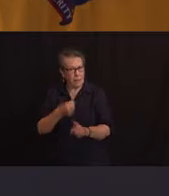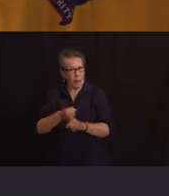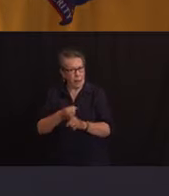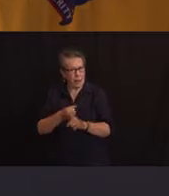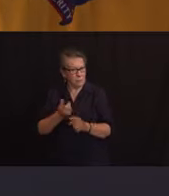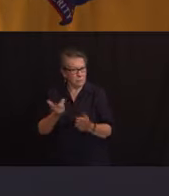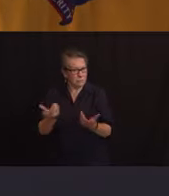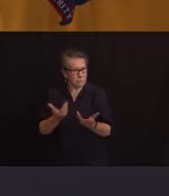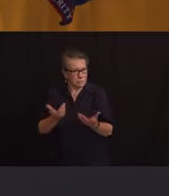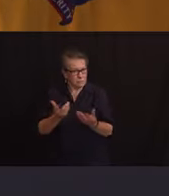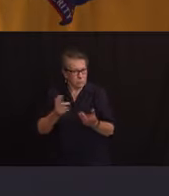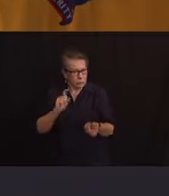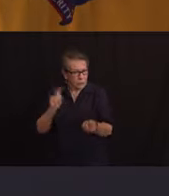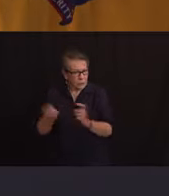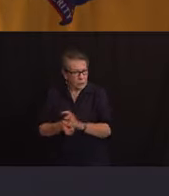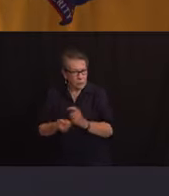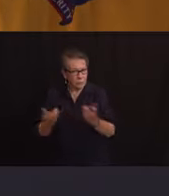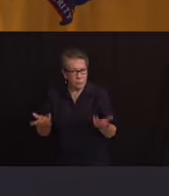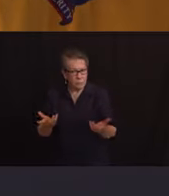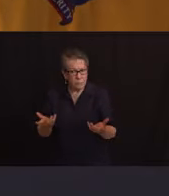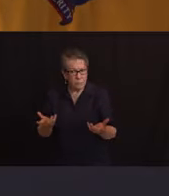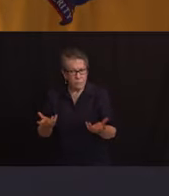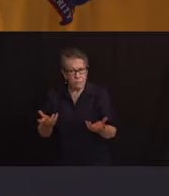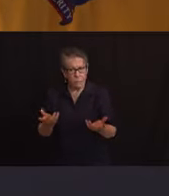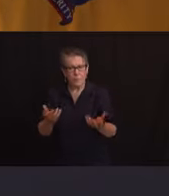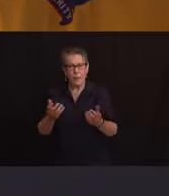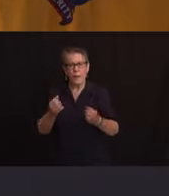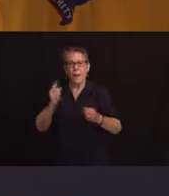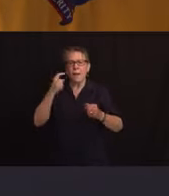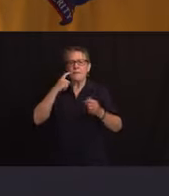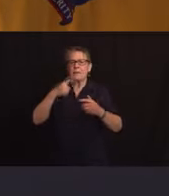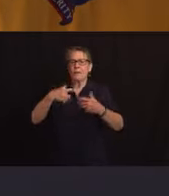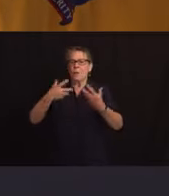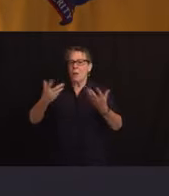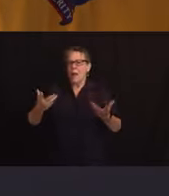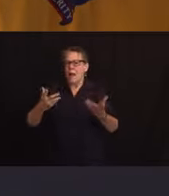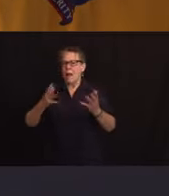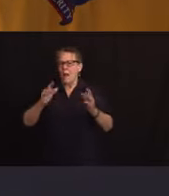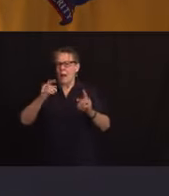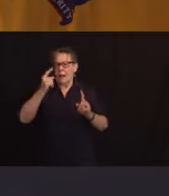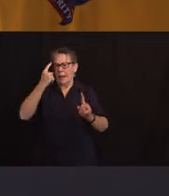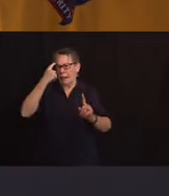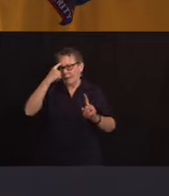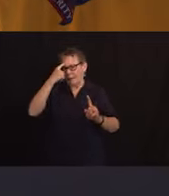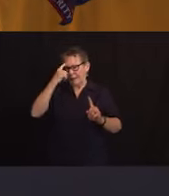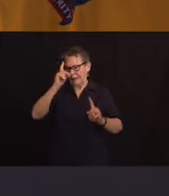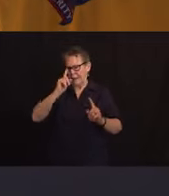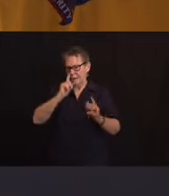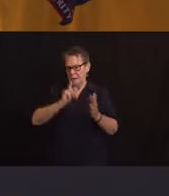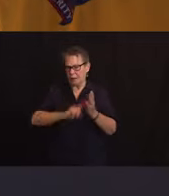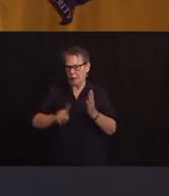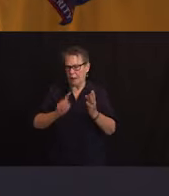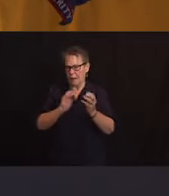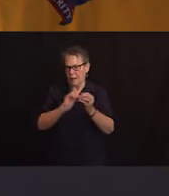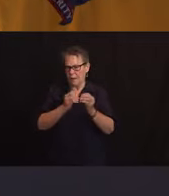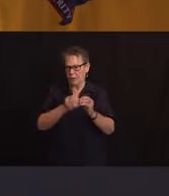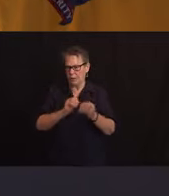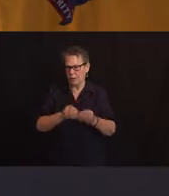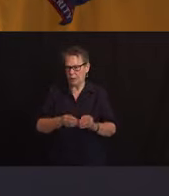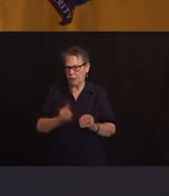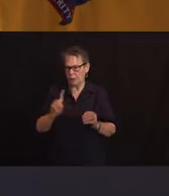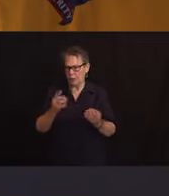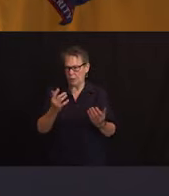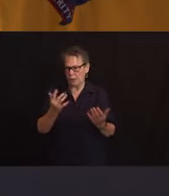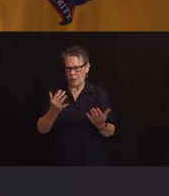Let me just go to the data, Judy, and to the best of my knowledge, the number remains, I guess it's